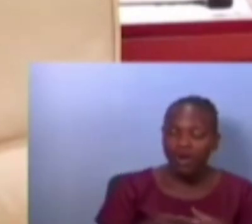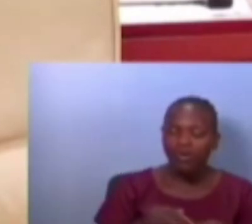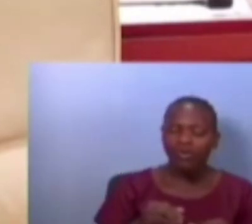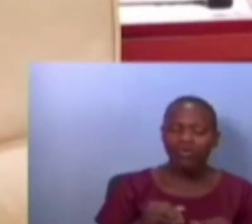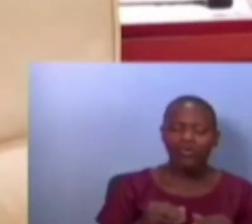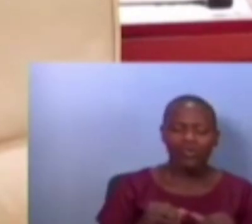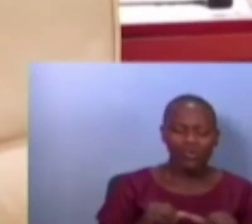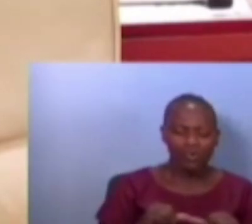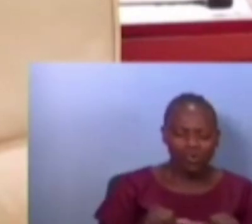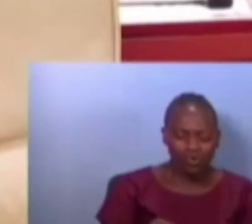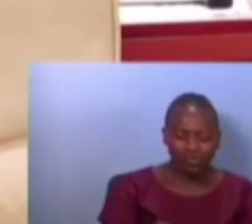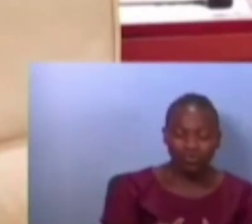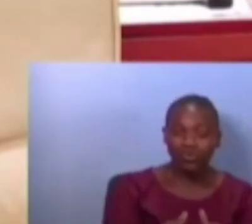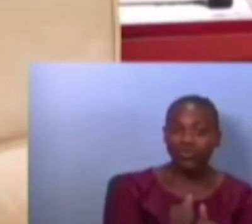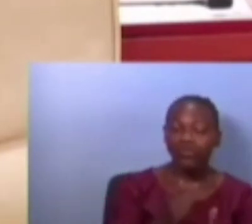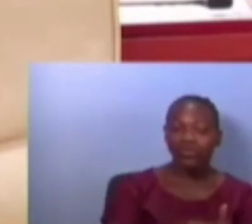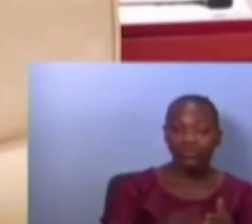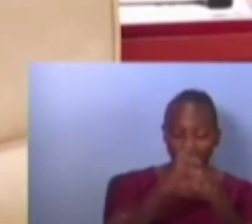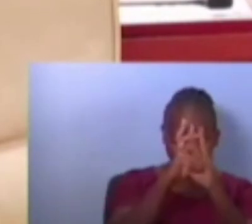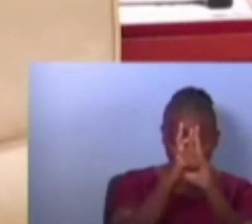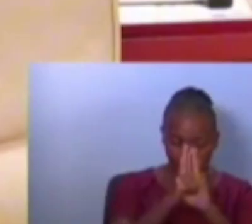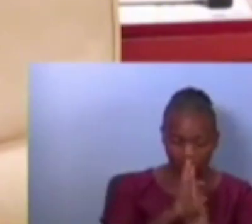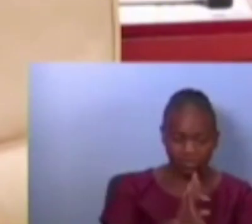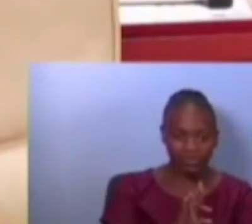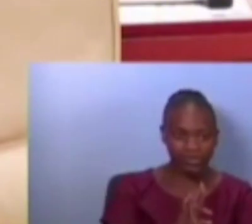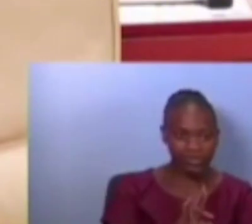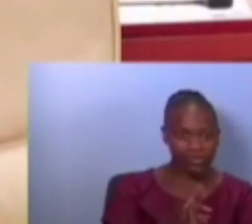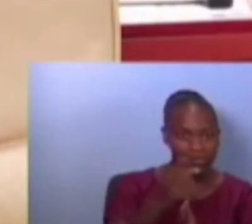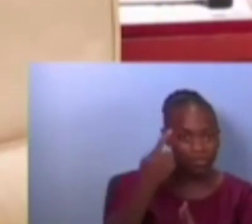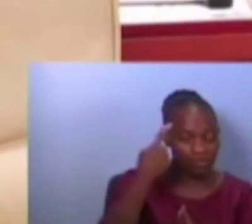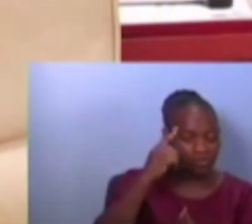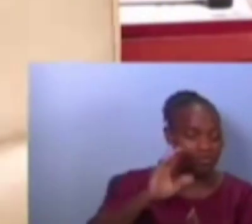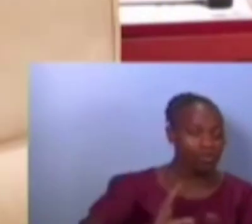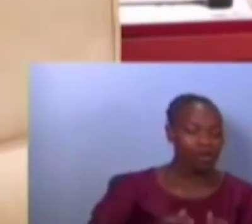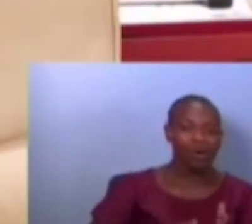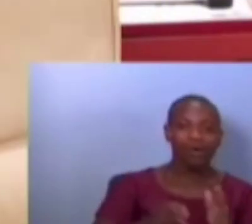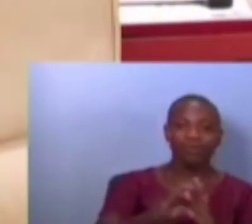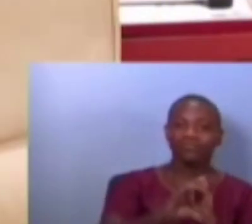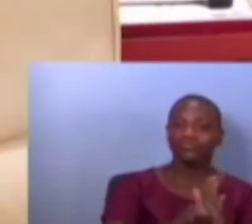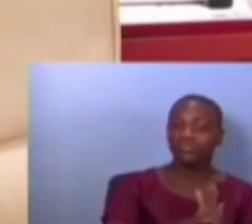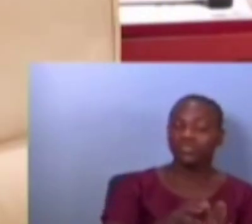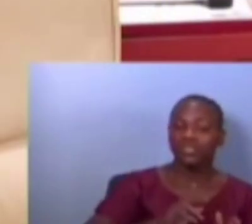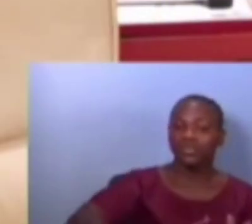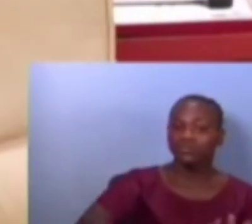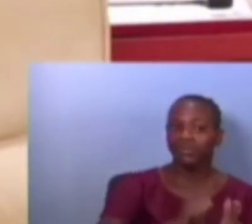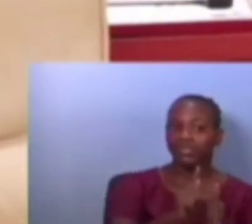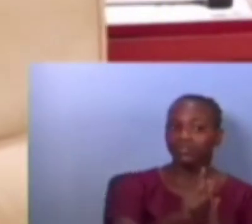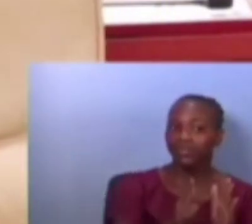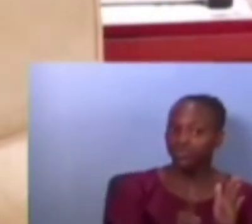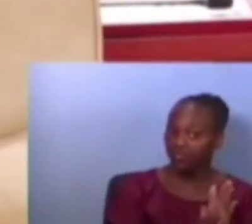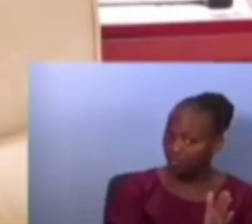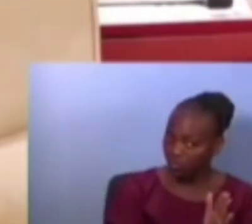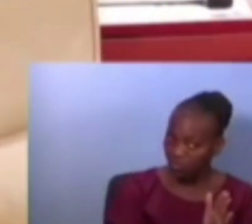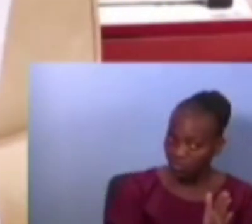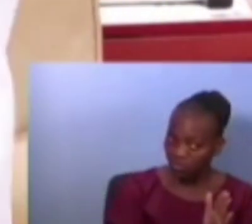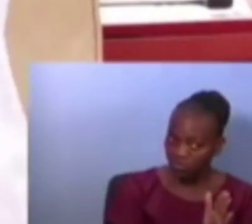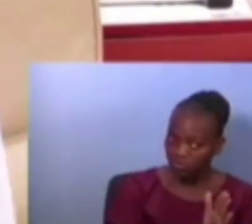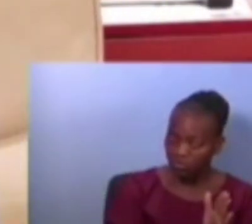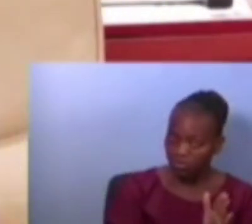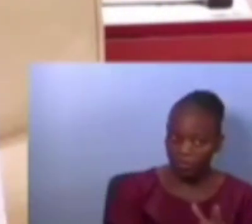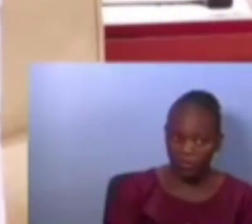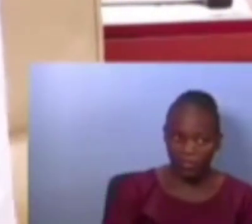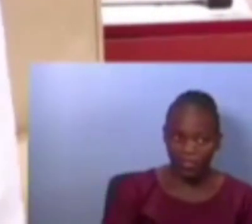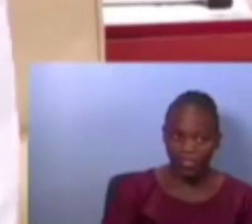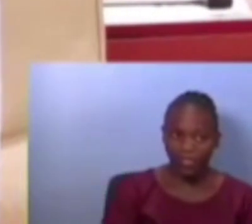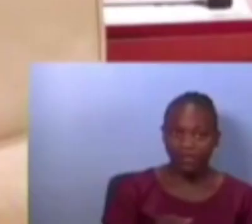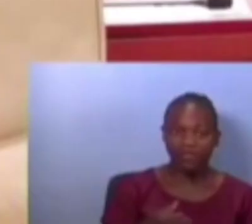with respect for our Constitution and the standing orders of the House. If you have some,